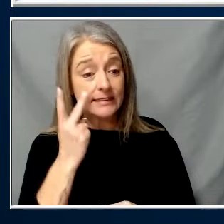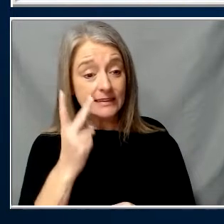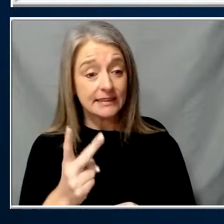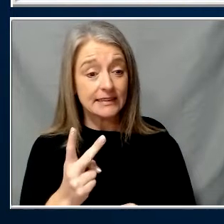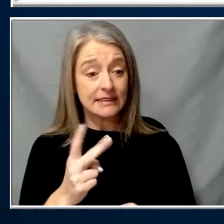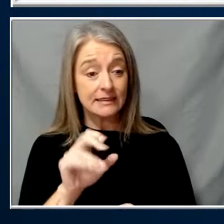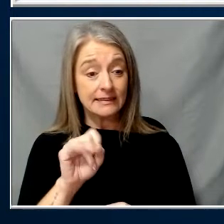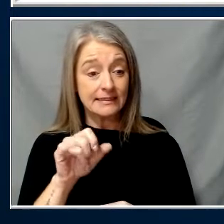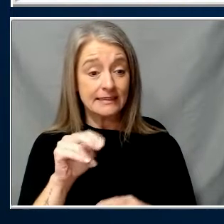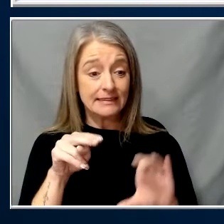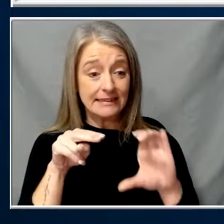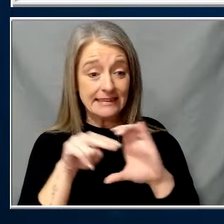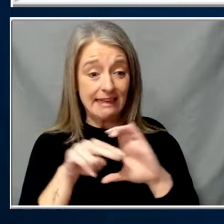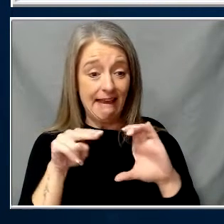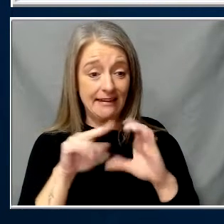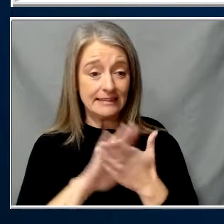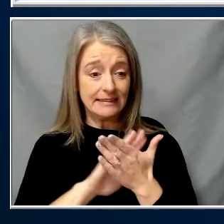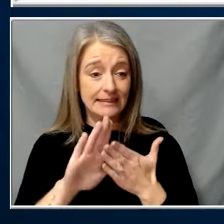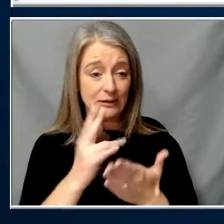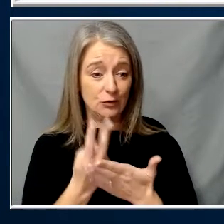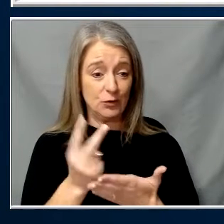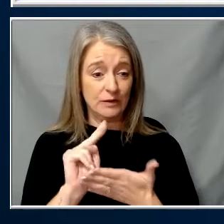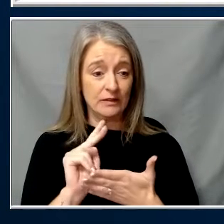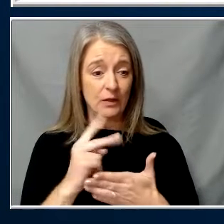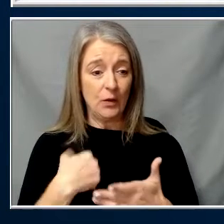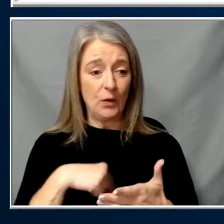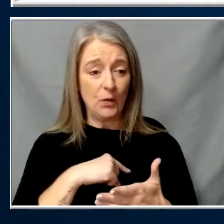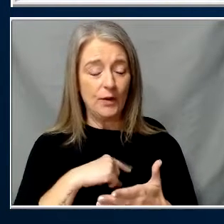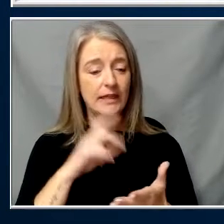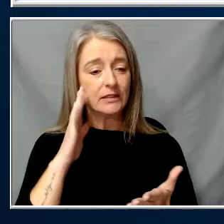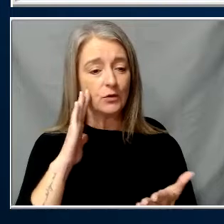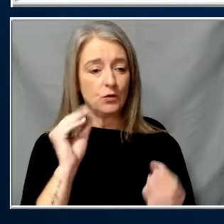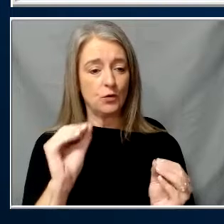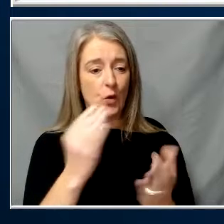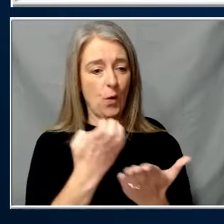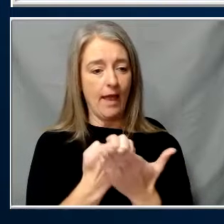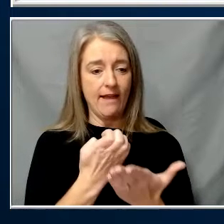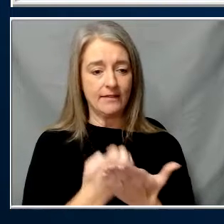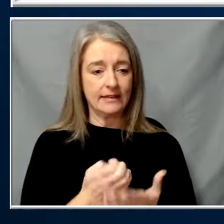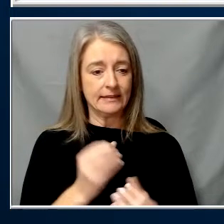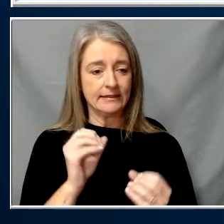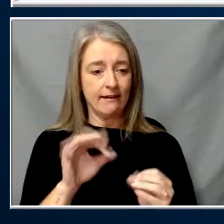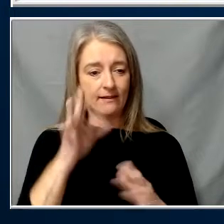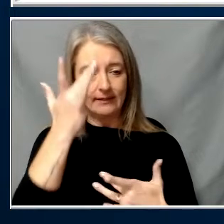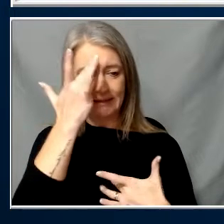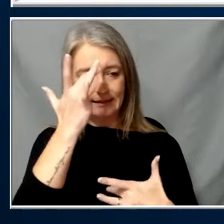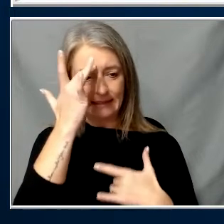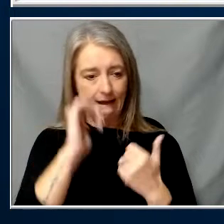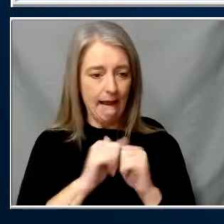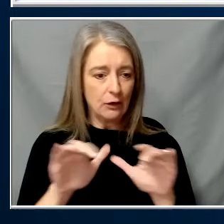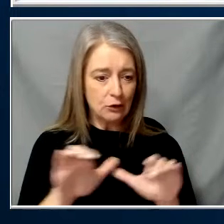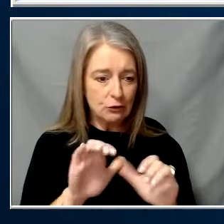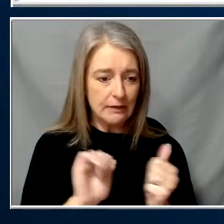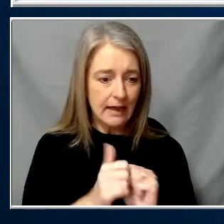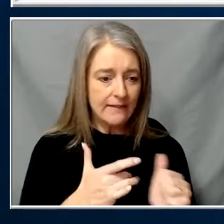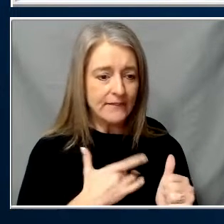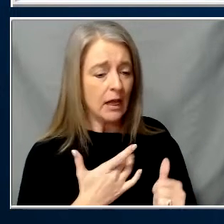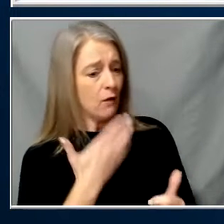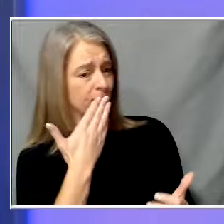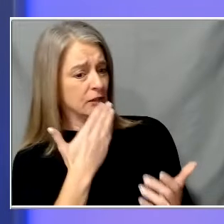clean as of 2 weeks ago, something we refer to as no evidence of disease. How are you doing? How are you feeling? Oh, it feels